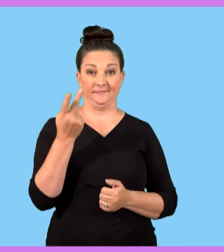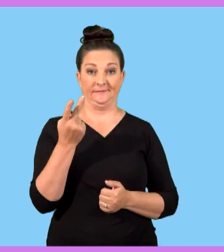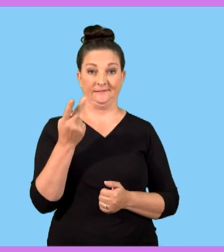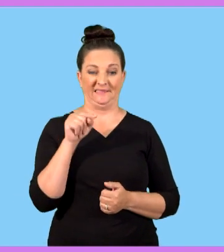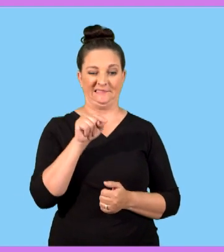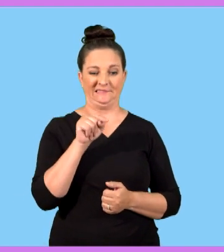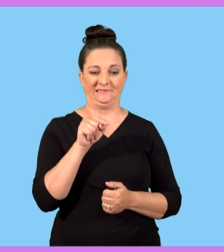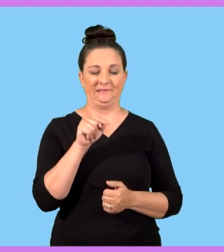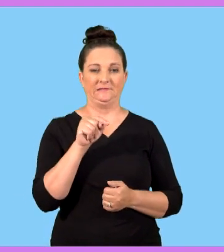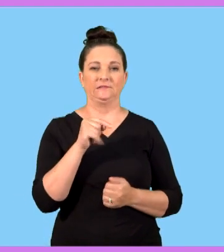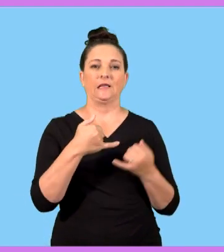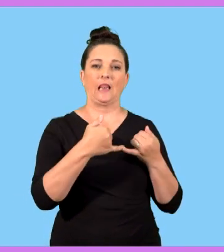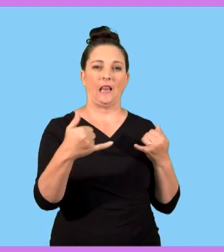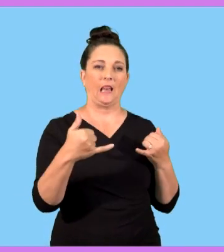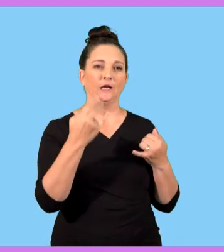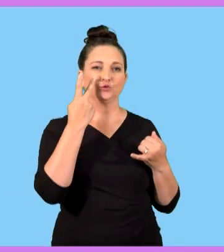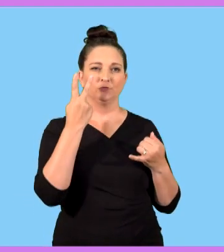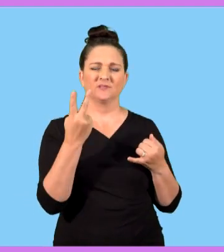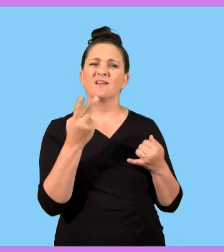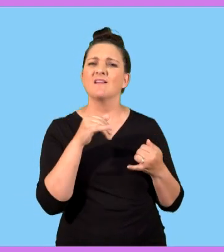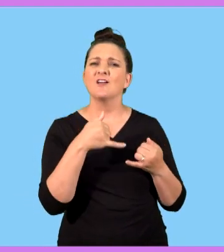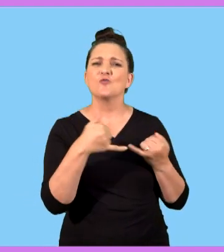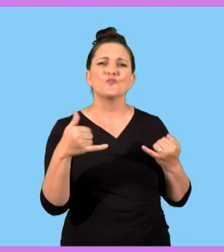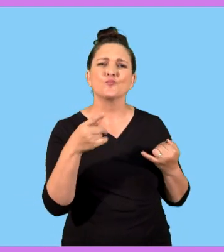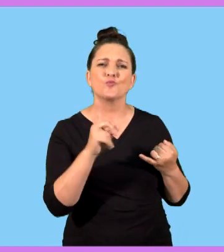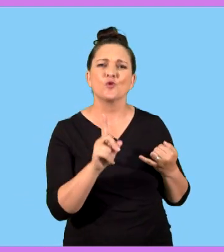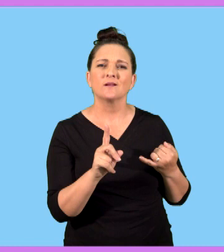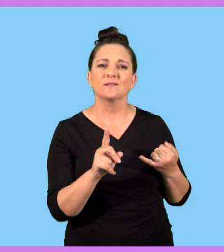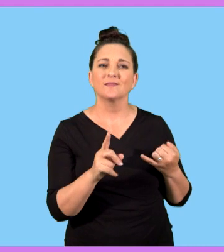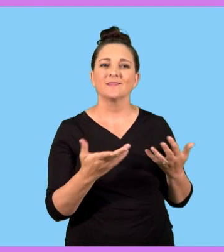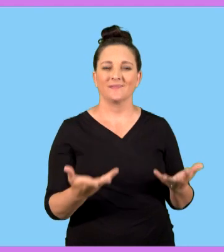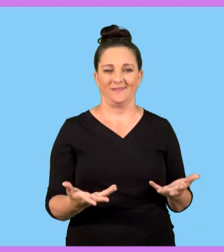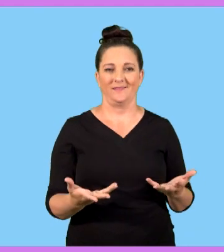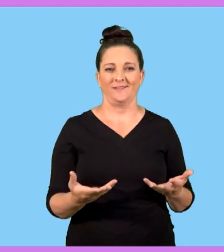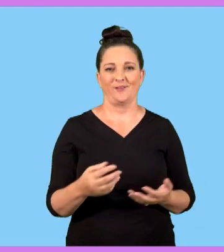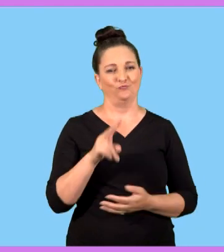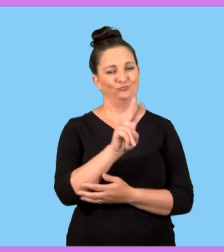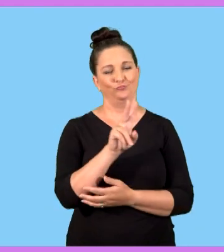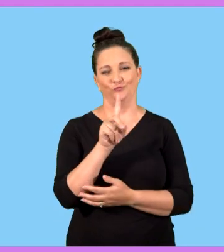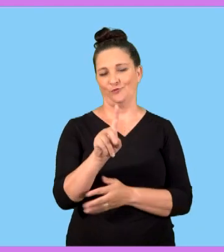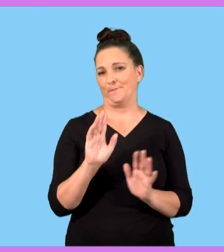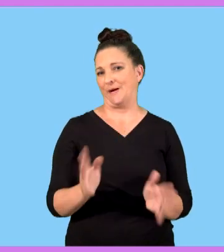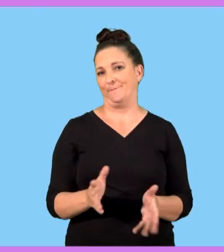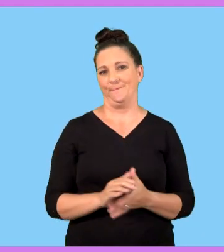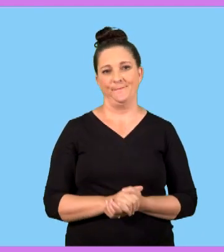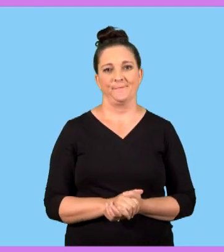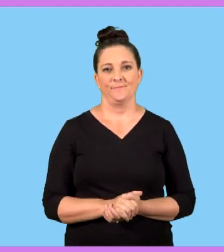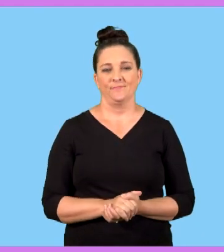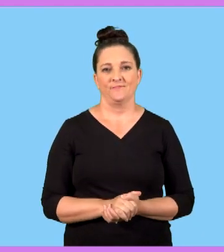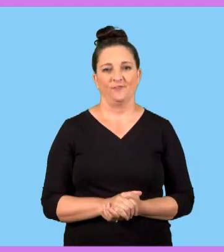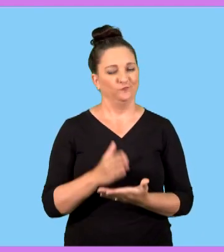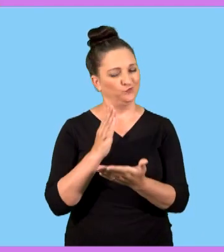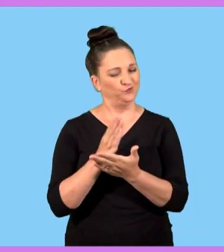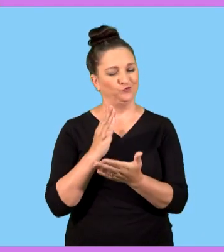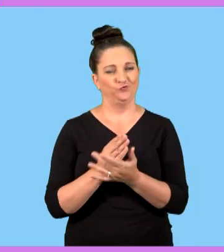see that symbol. Can we see? So which row will that be? Most definitely row 21.